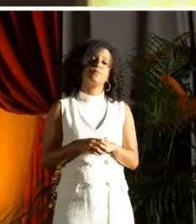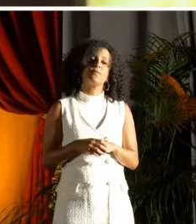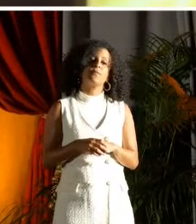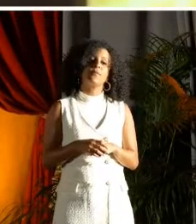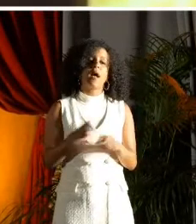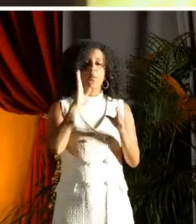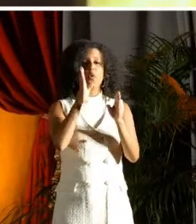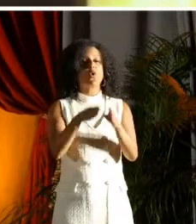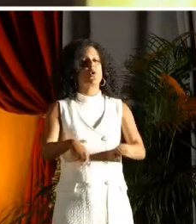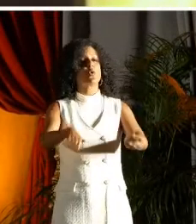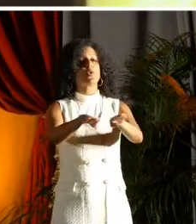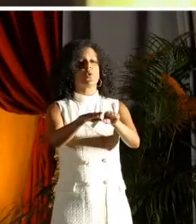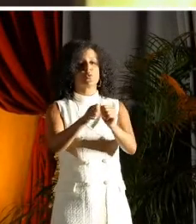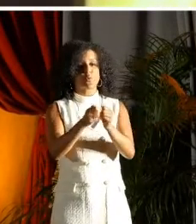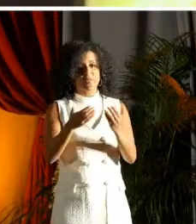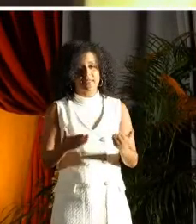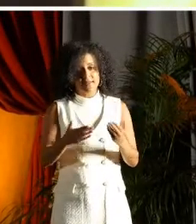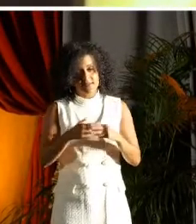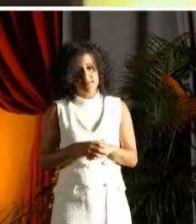I'll close with this.